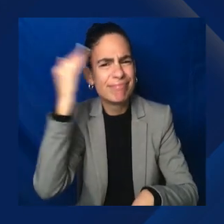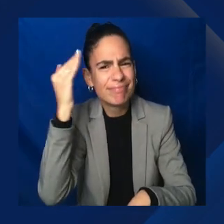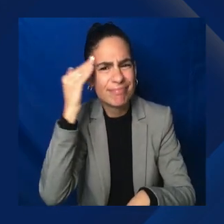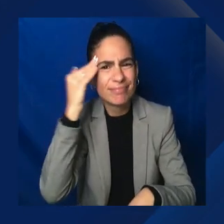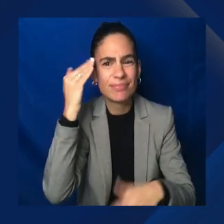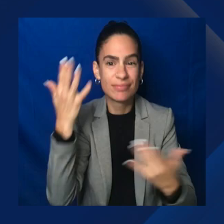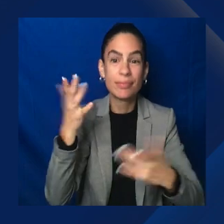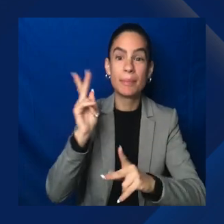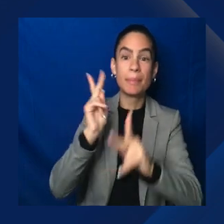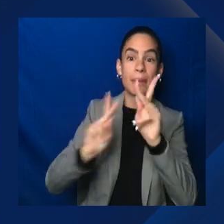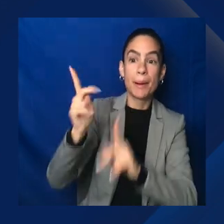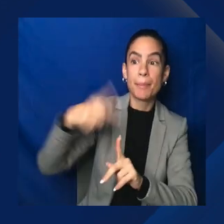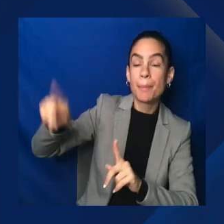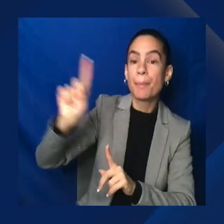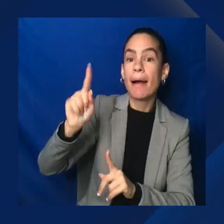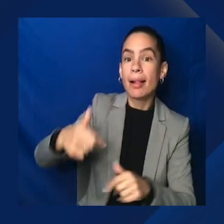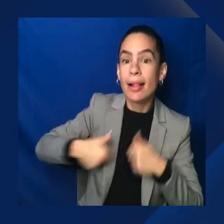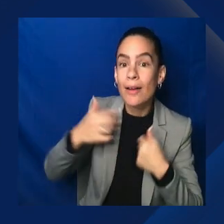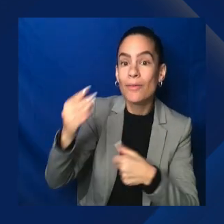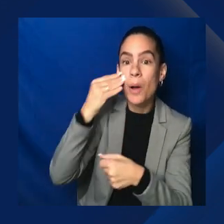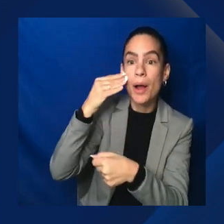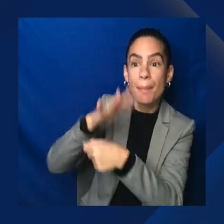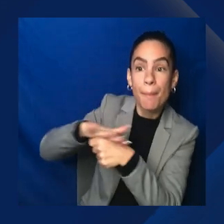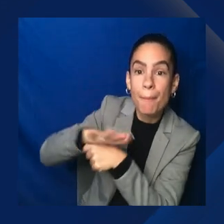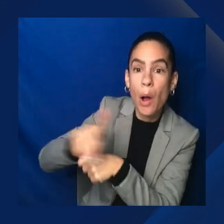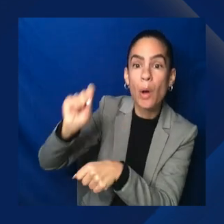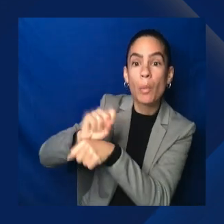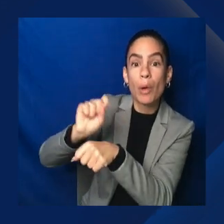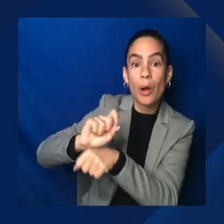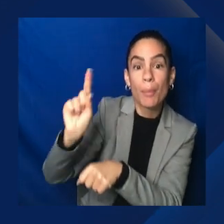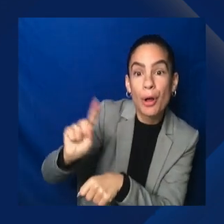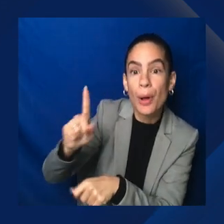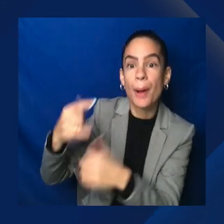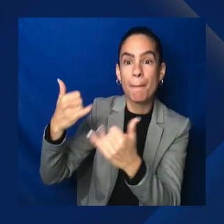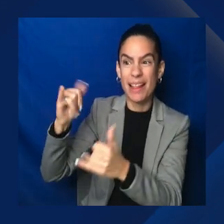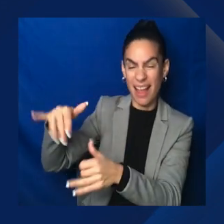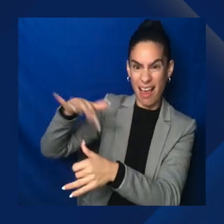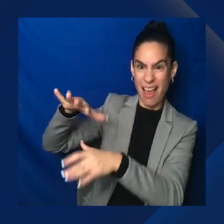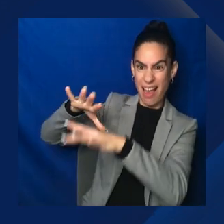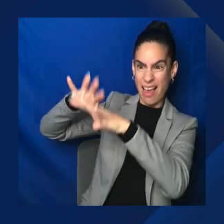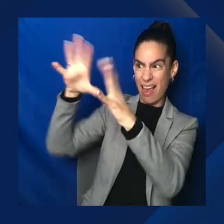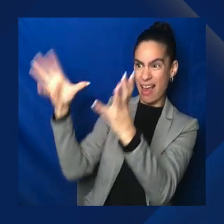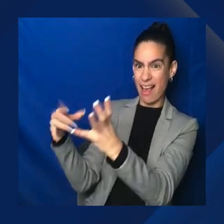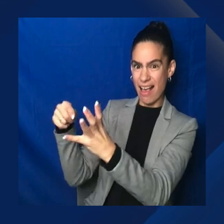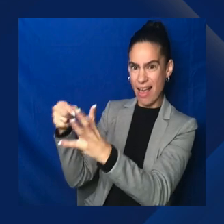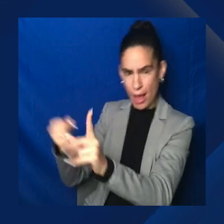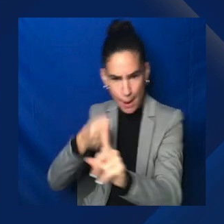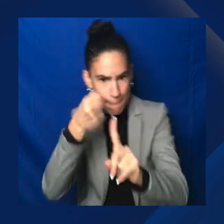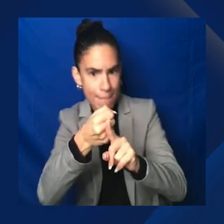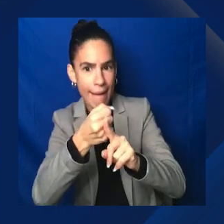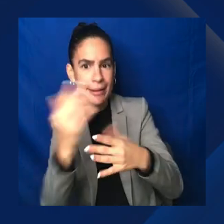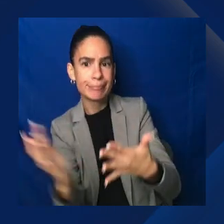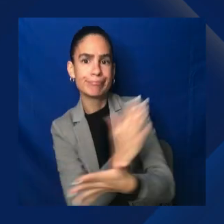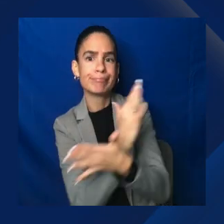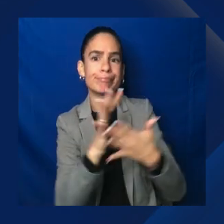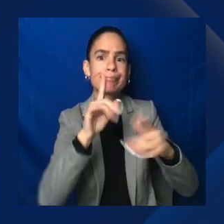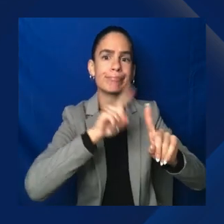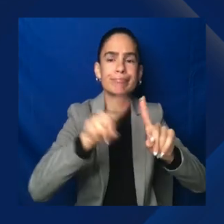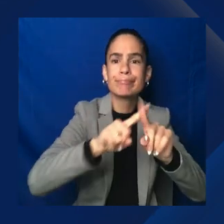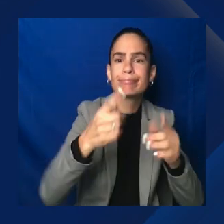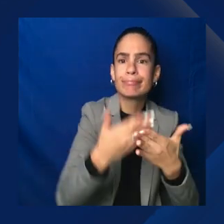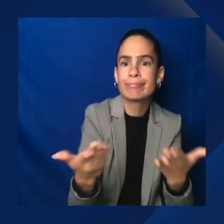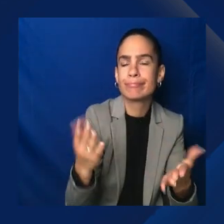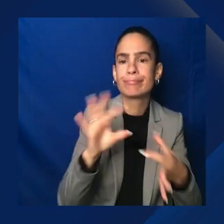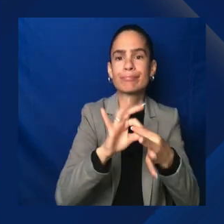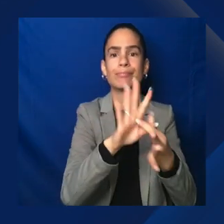and play affect a wide range of health and quality of life risks. And the outcomes in